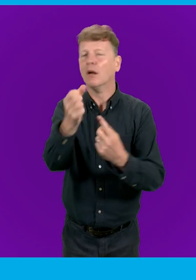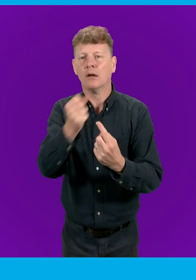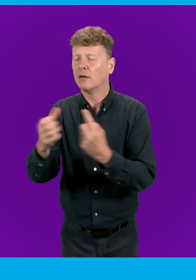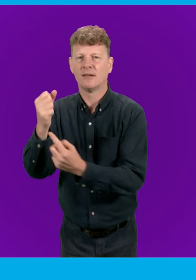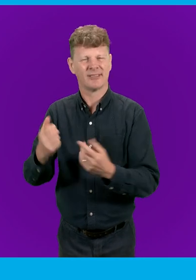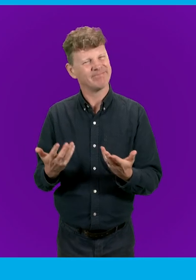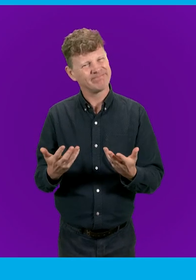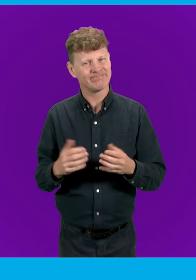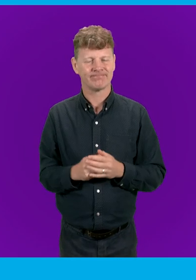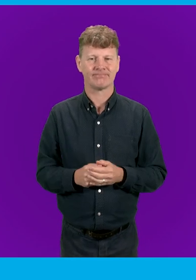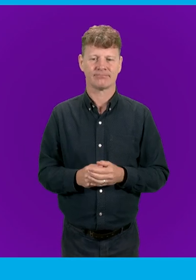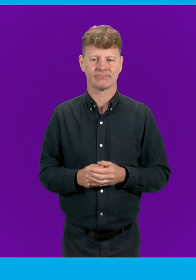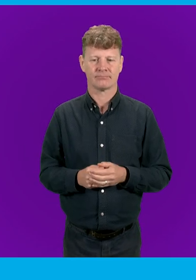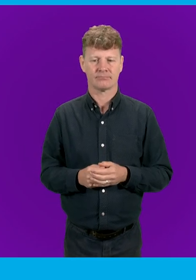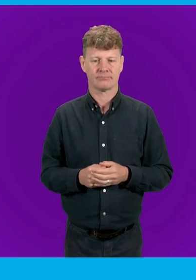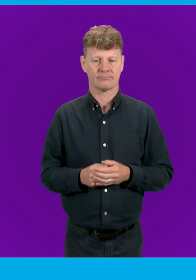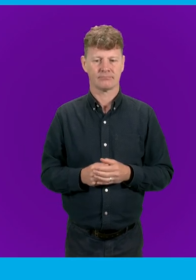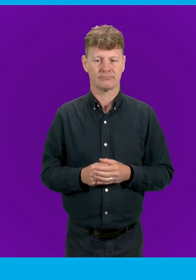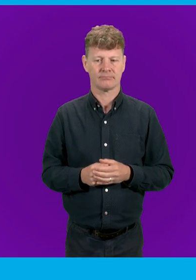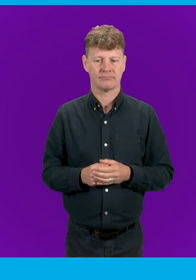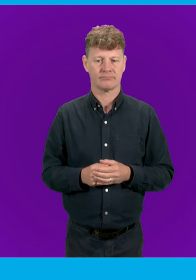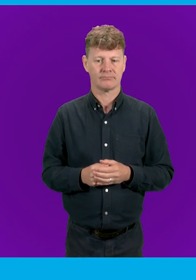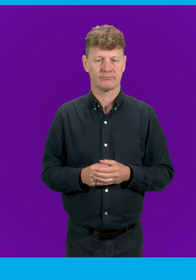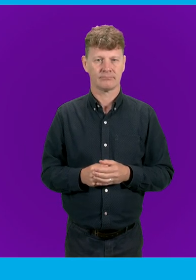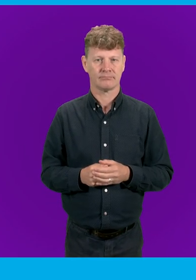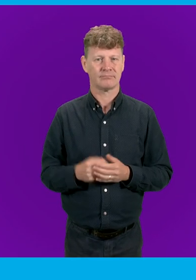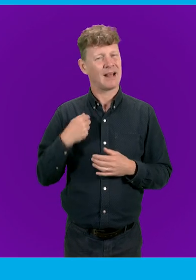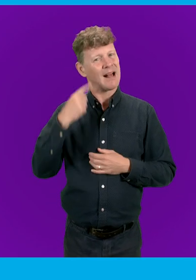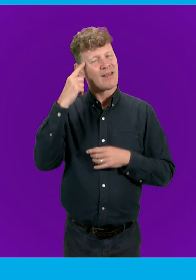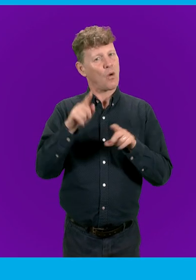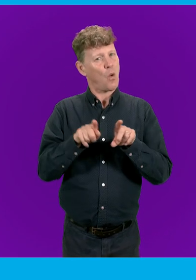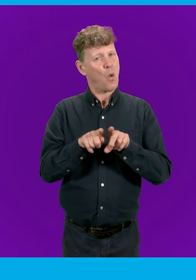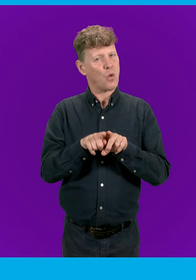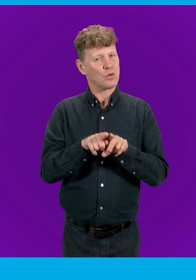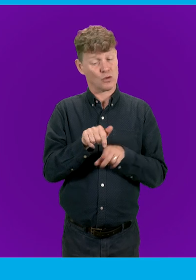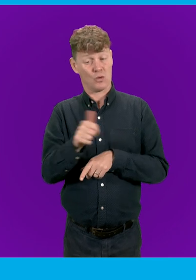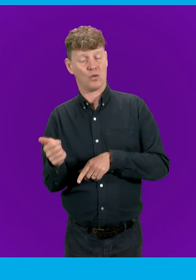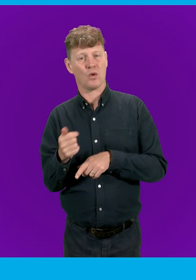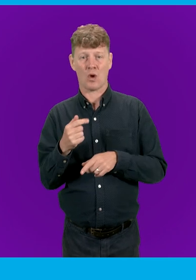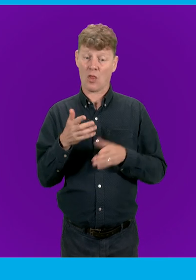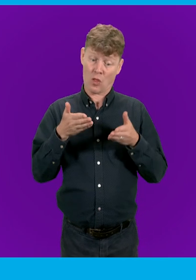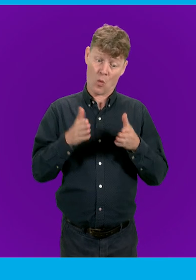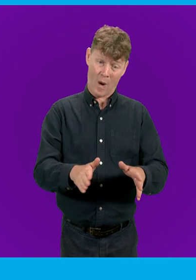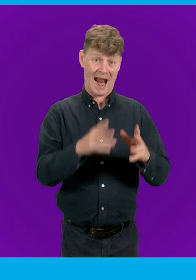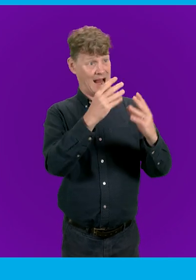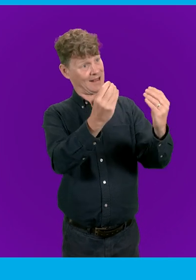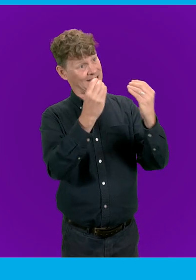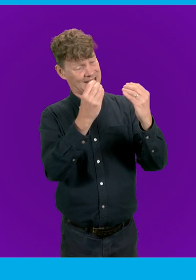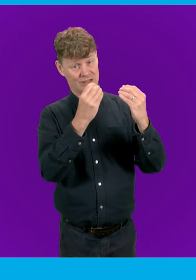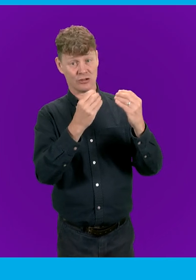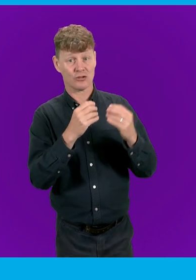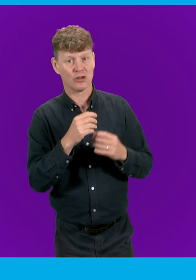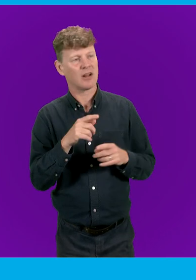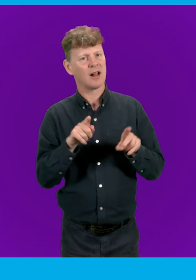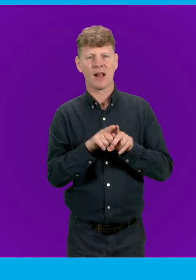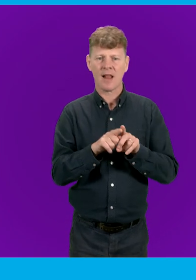on. I think also the way that we were taught it, we weren't taught it in a way that it was, this